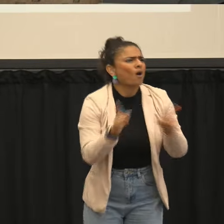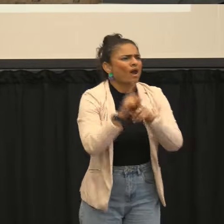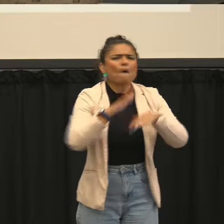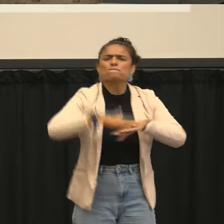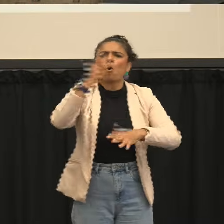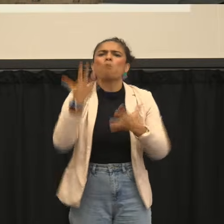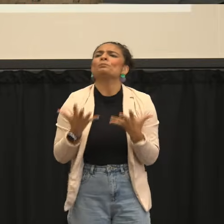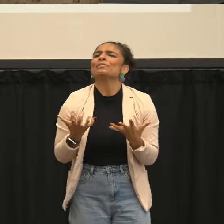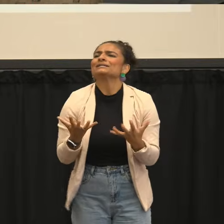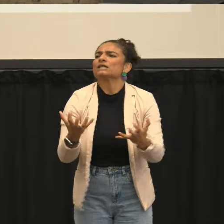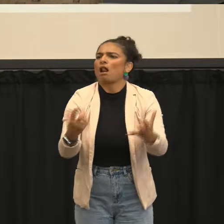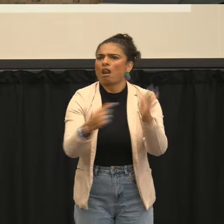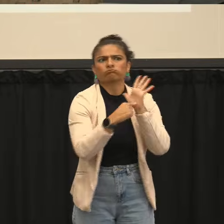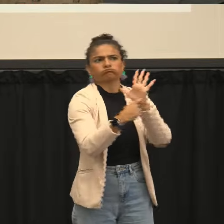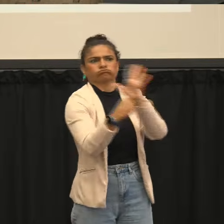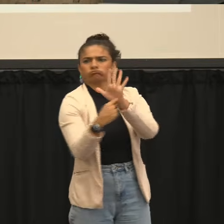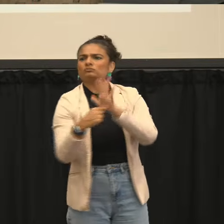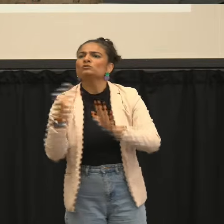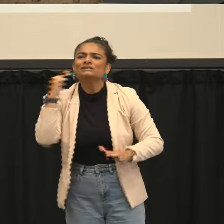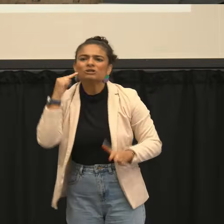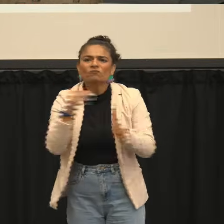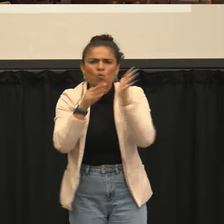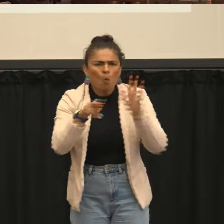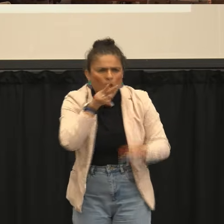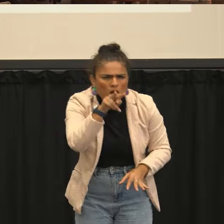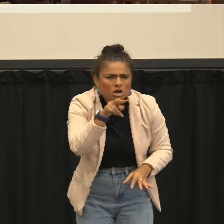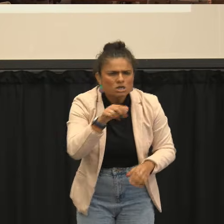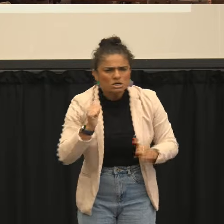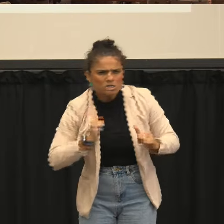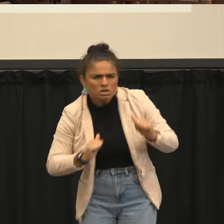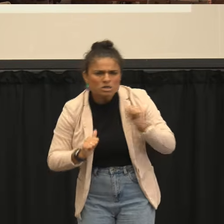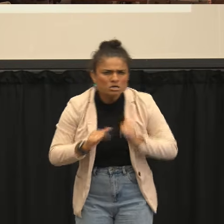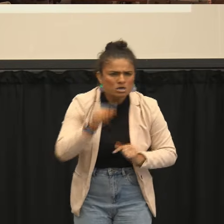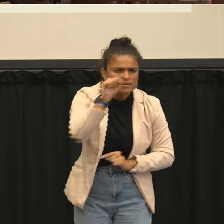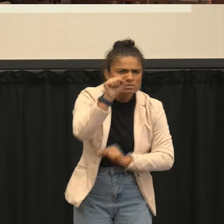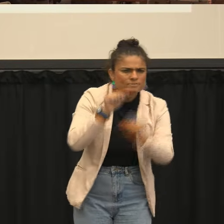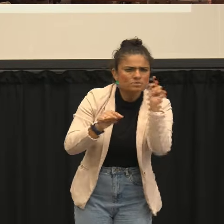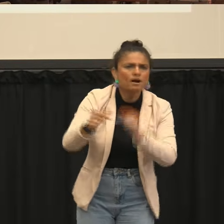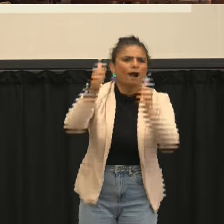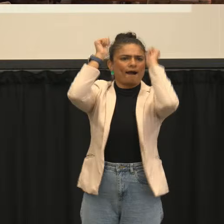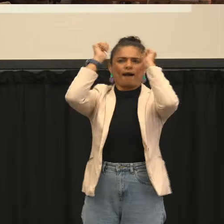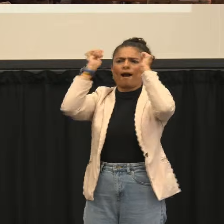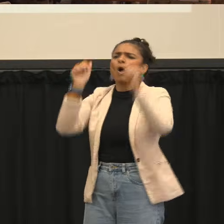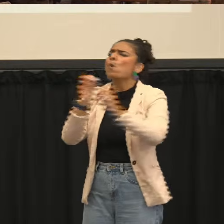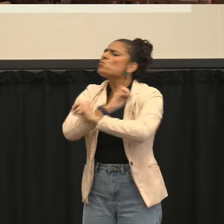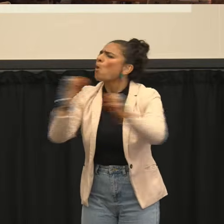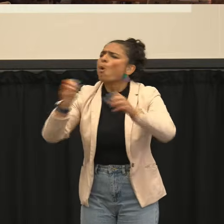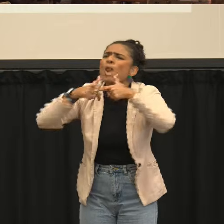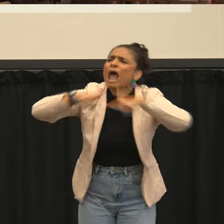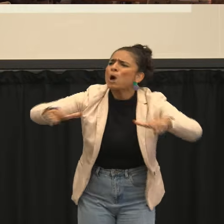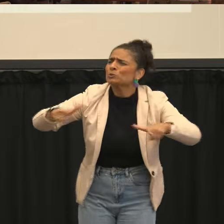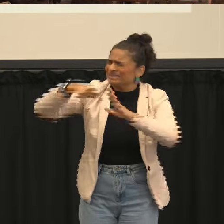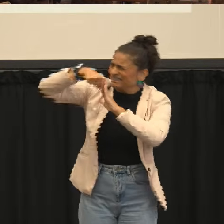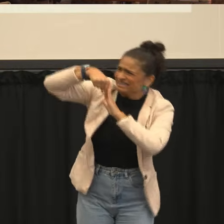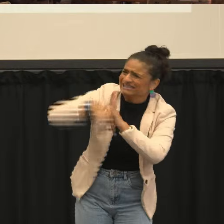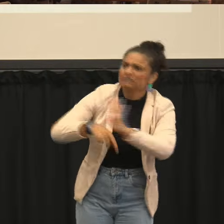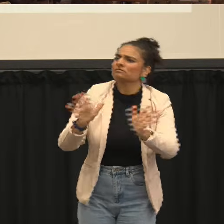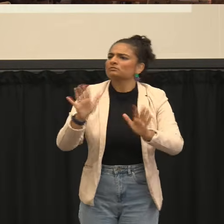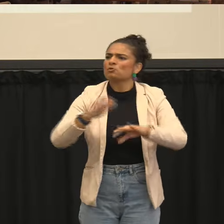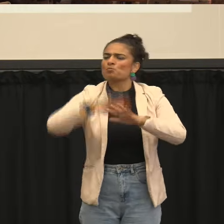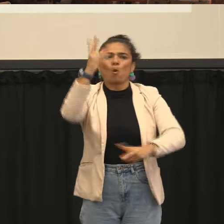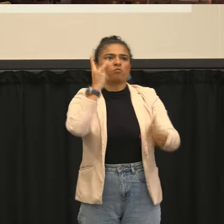appointment, how to manage going for a job interview. So a lot of demonstrations.